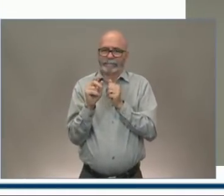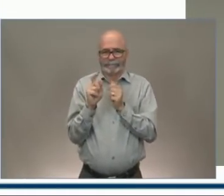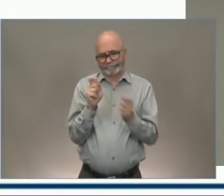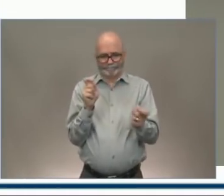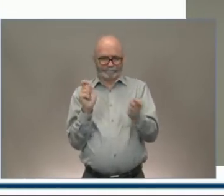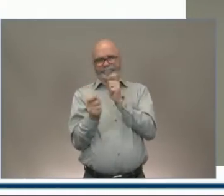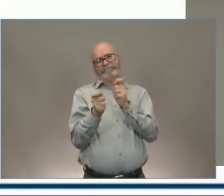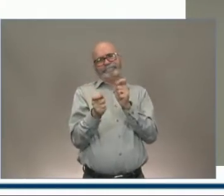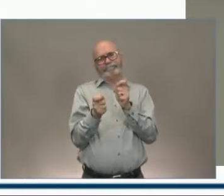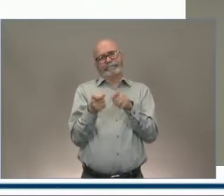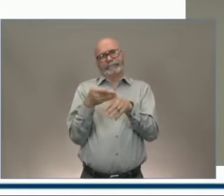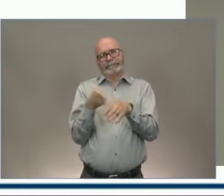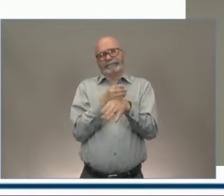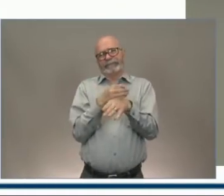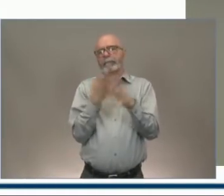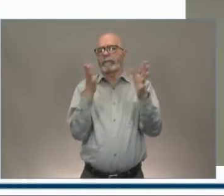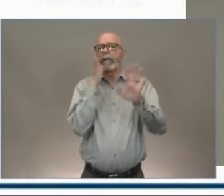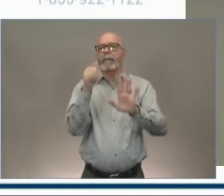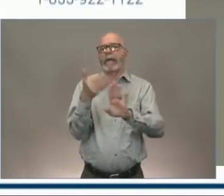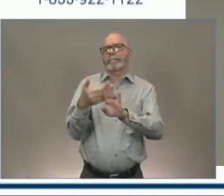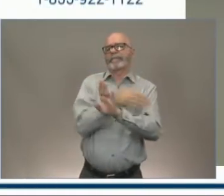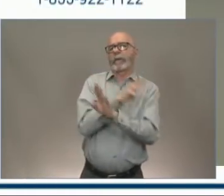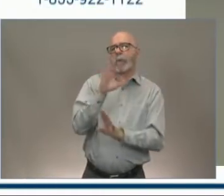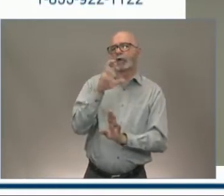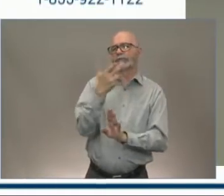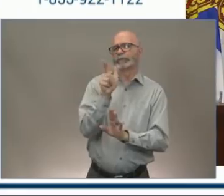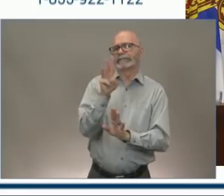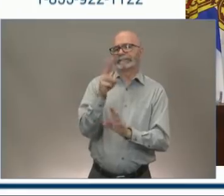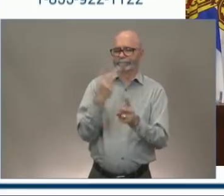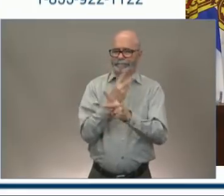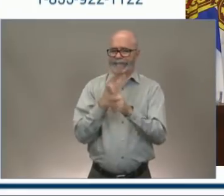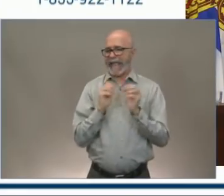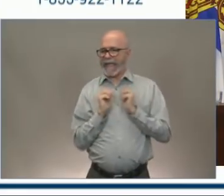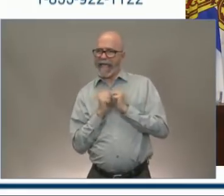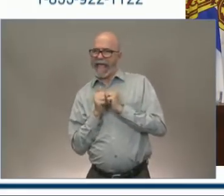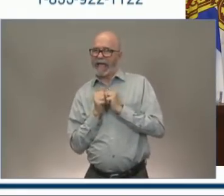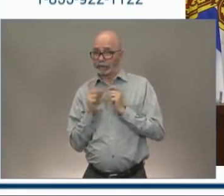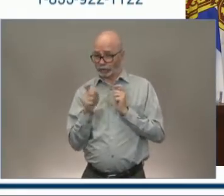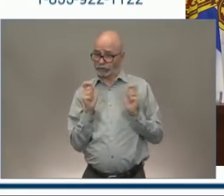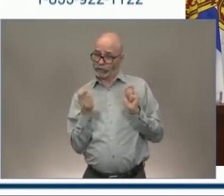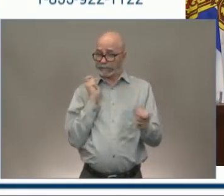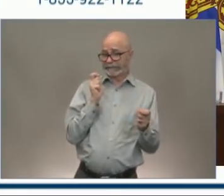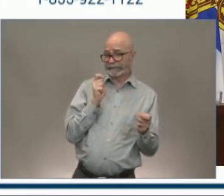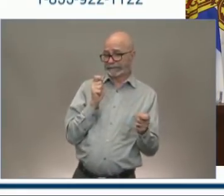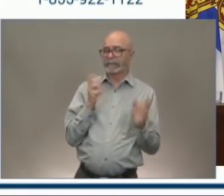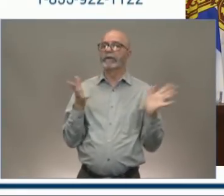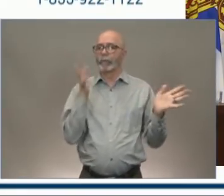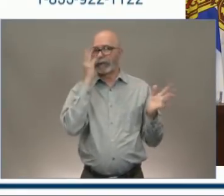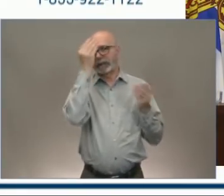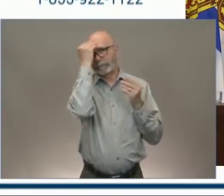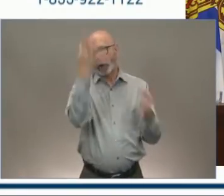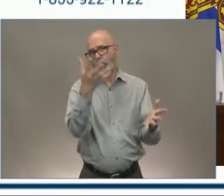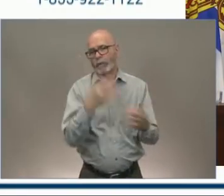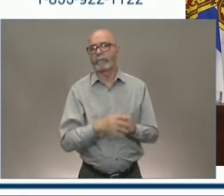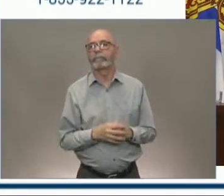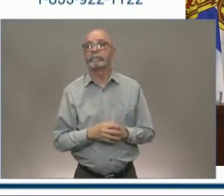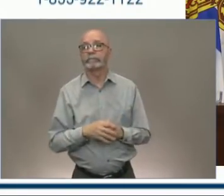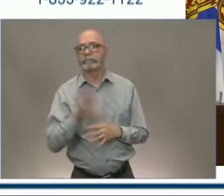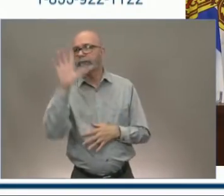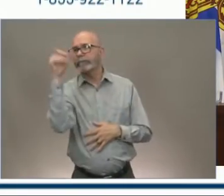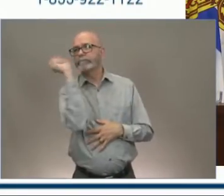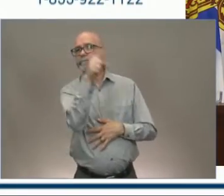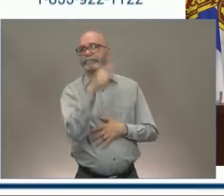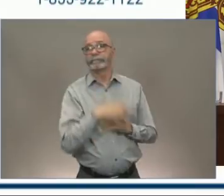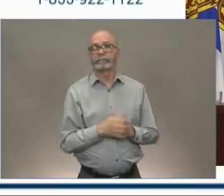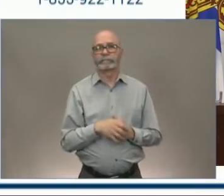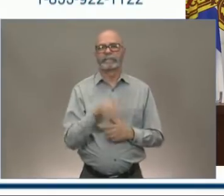March 26th that we announced last week. Pat, do you have a follow-up? Yes, I do. The Halifax Airport has